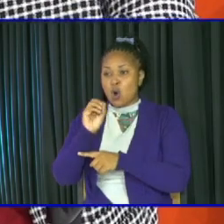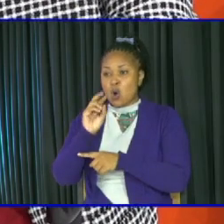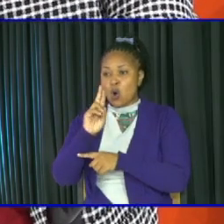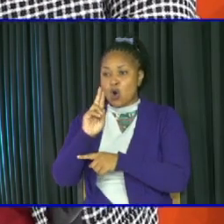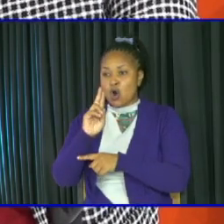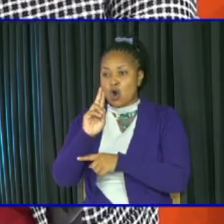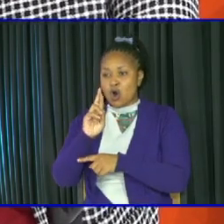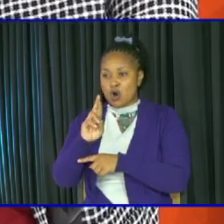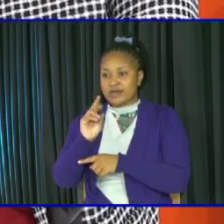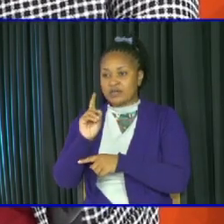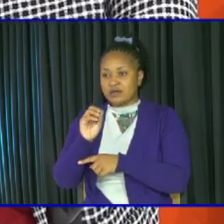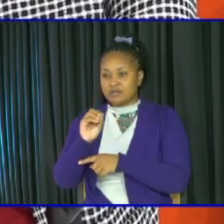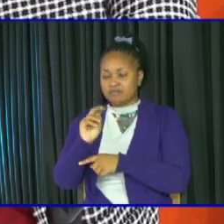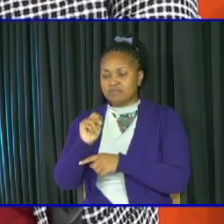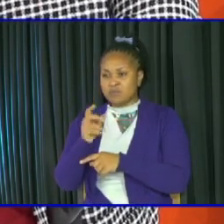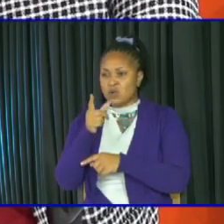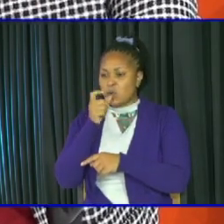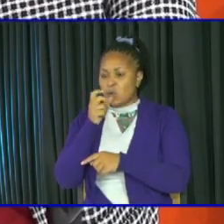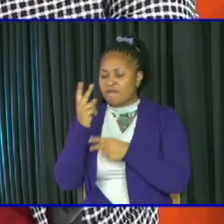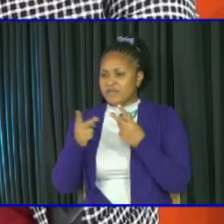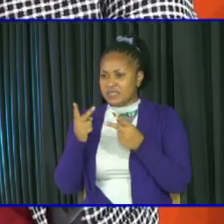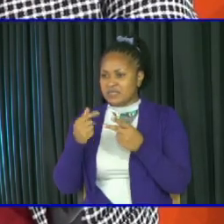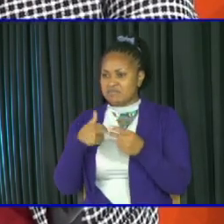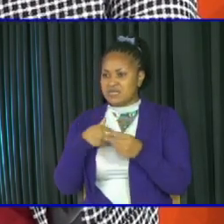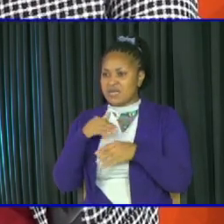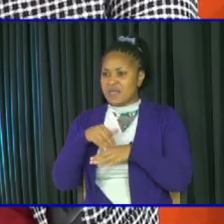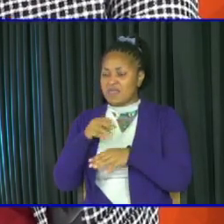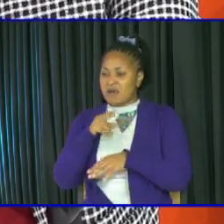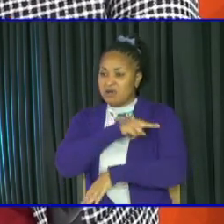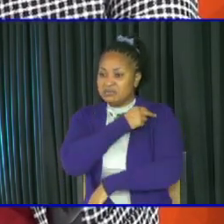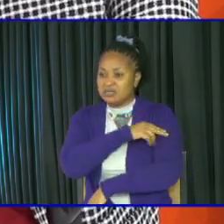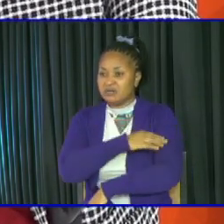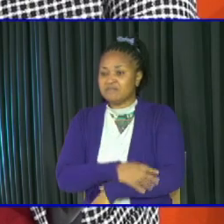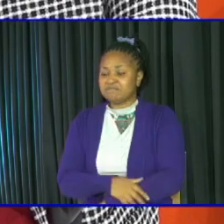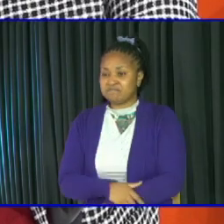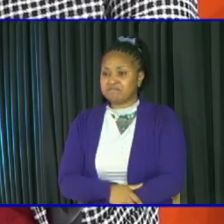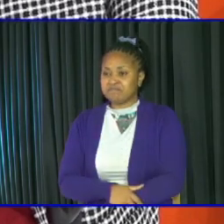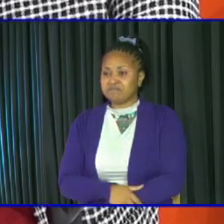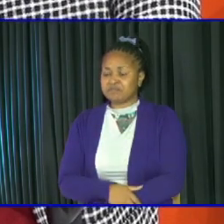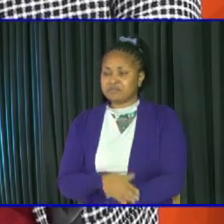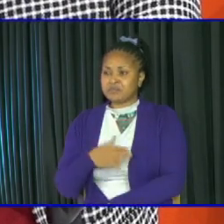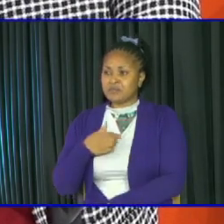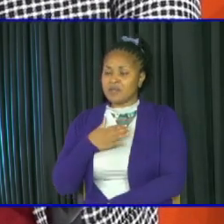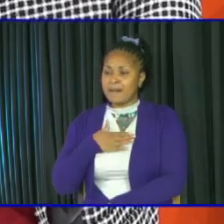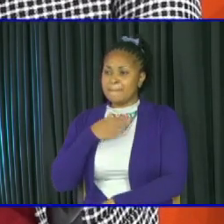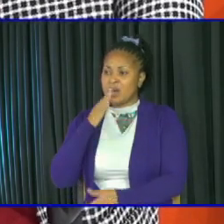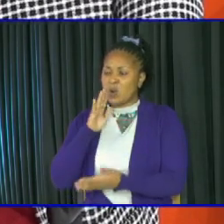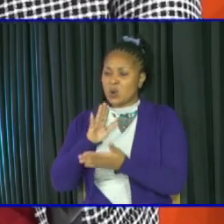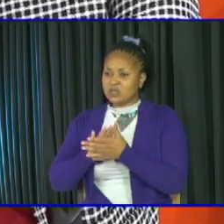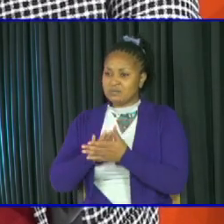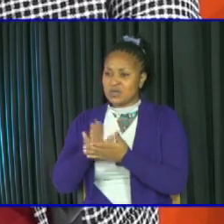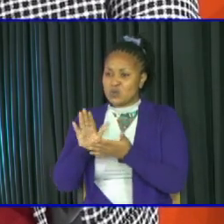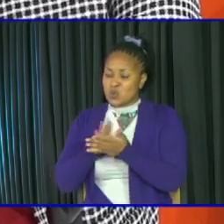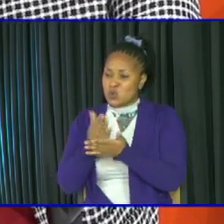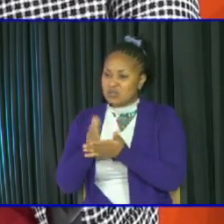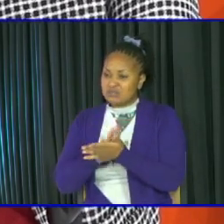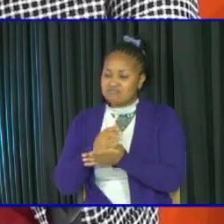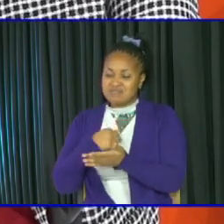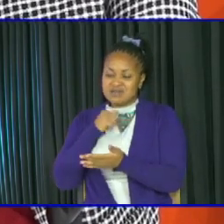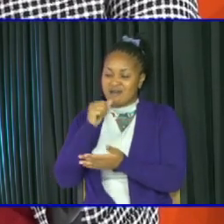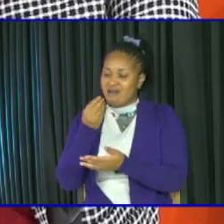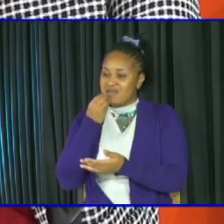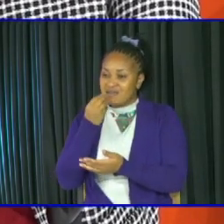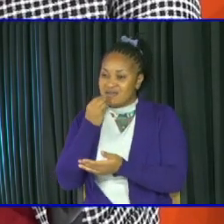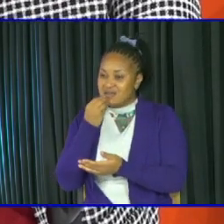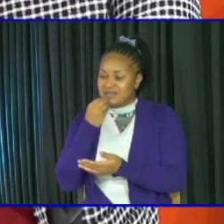day he came to look for me at the hospital. My husband cooked a lovely meal, but I was not eating. And he heard them complaining that I was not